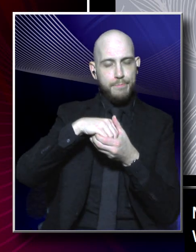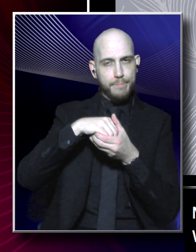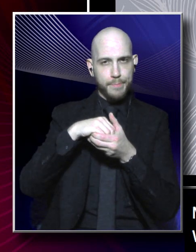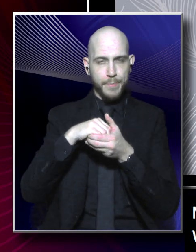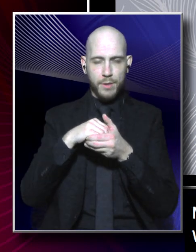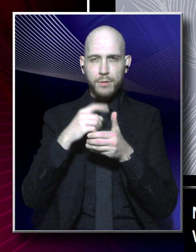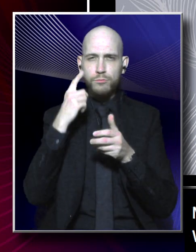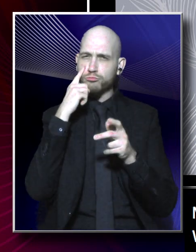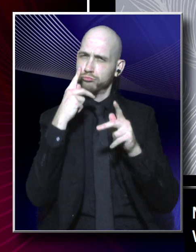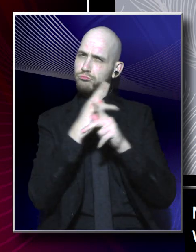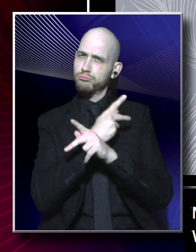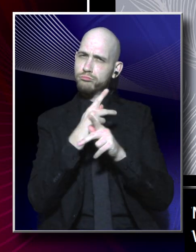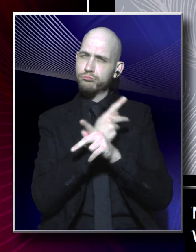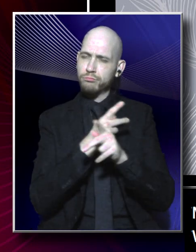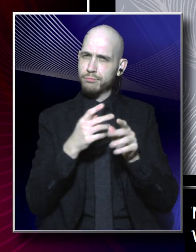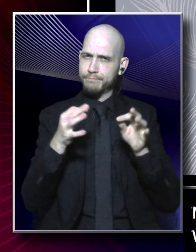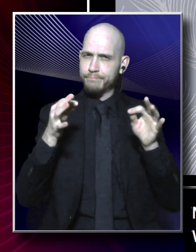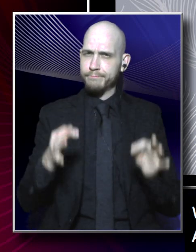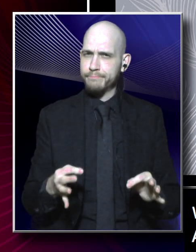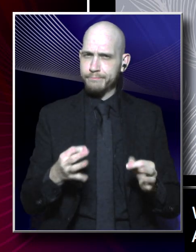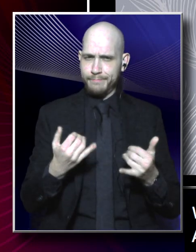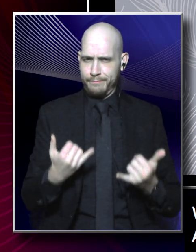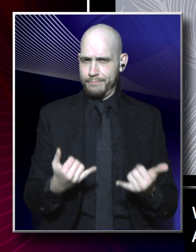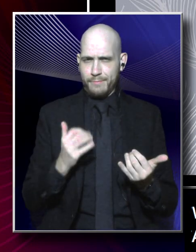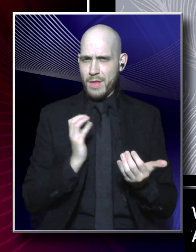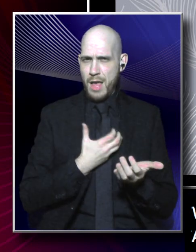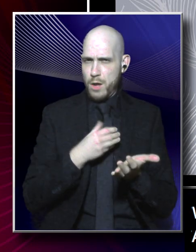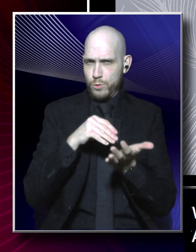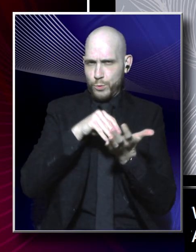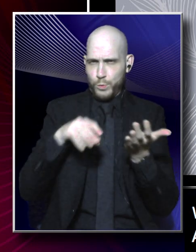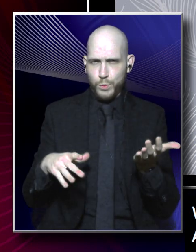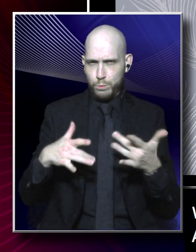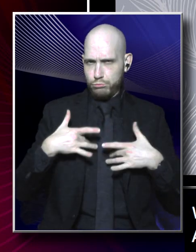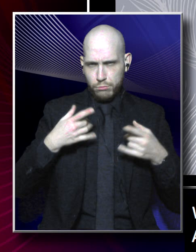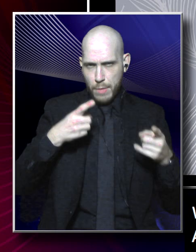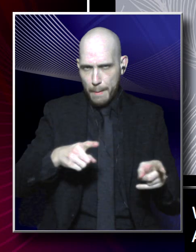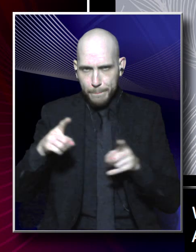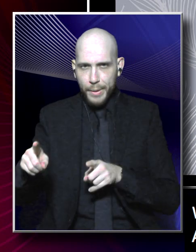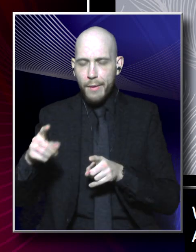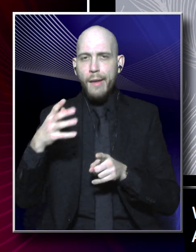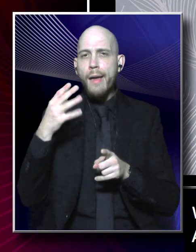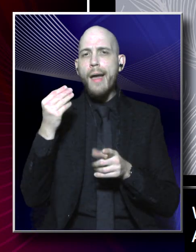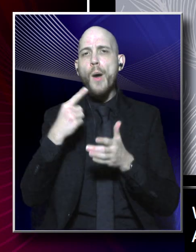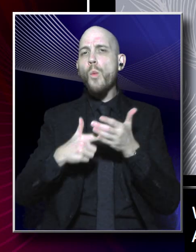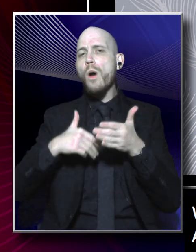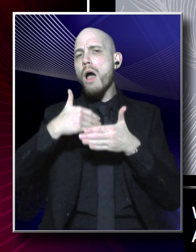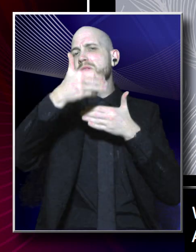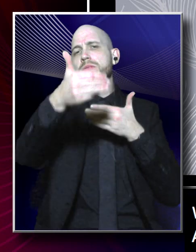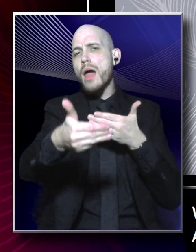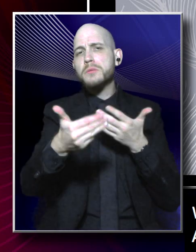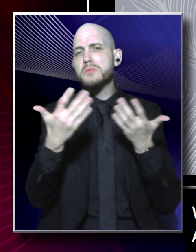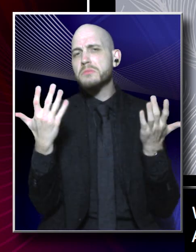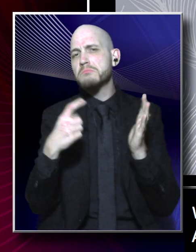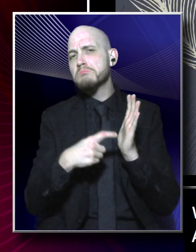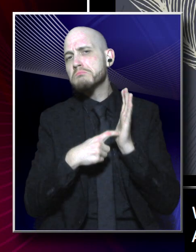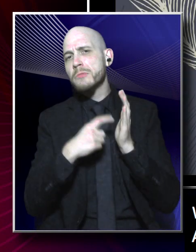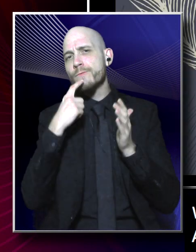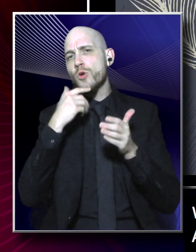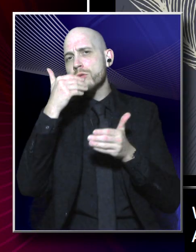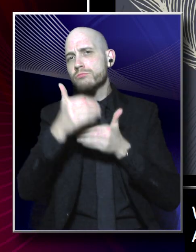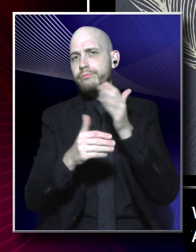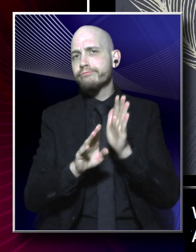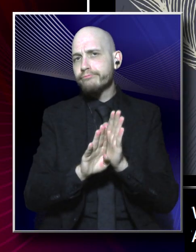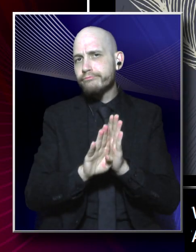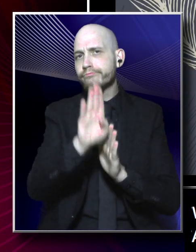determine where our students are and where our next steps are in helping them in this progress. So